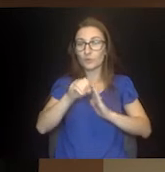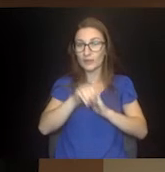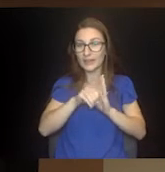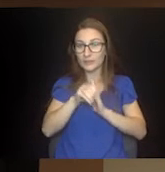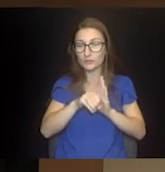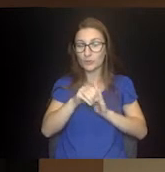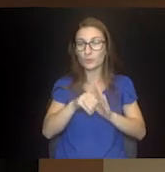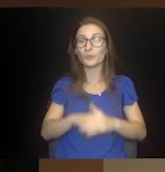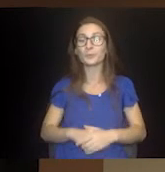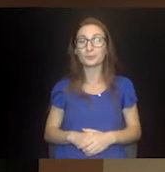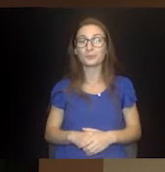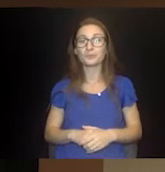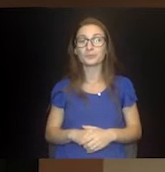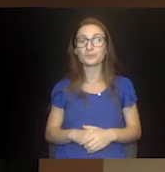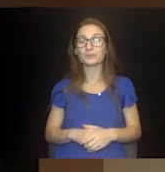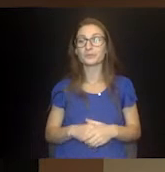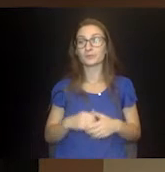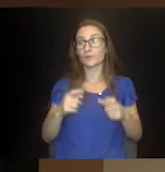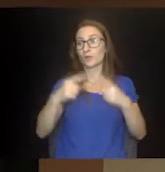And it's held here in Orlando,